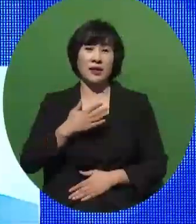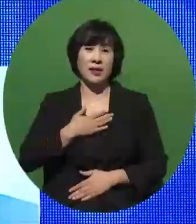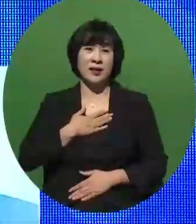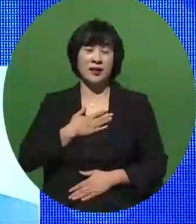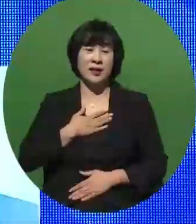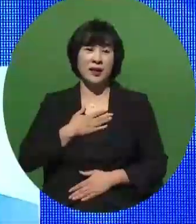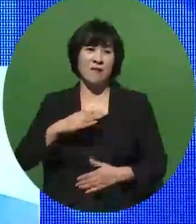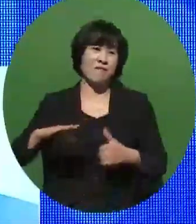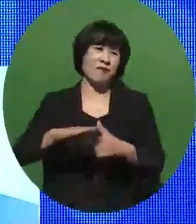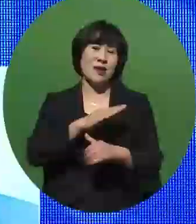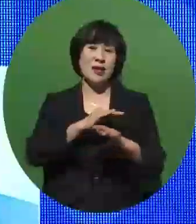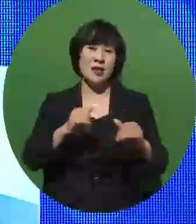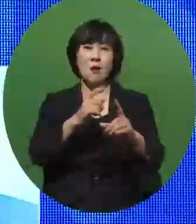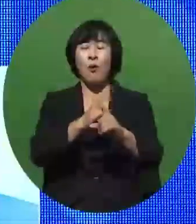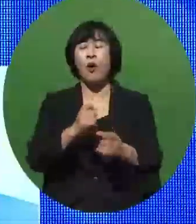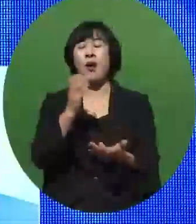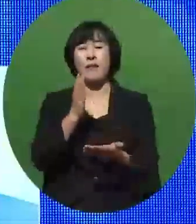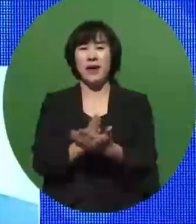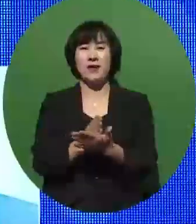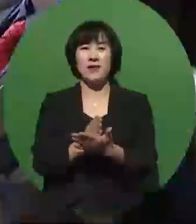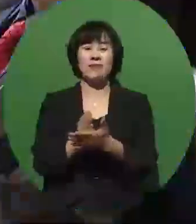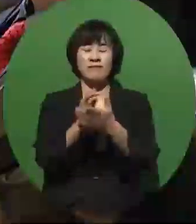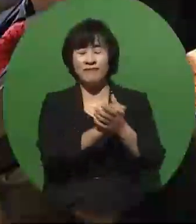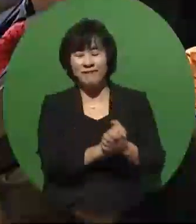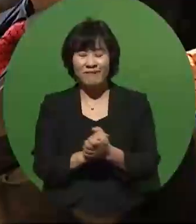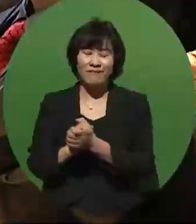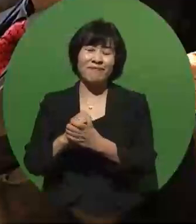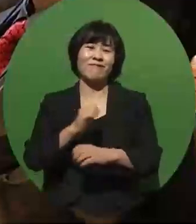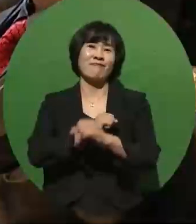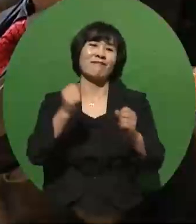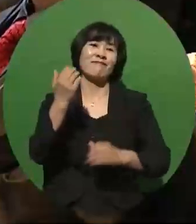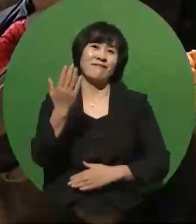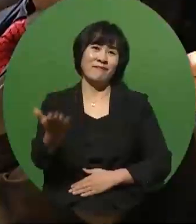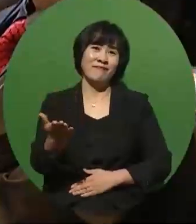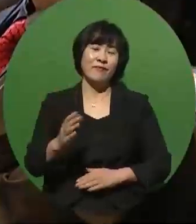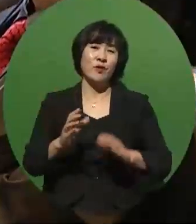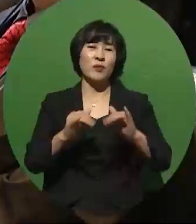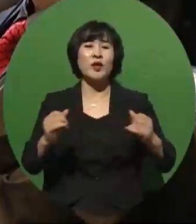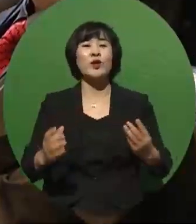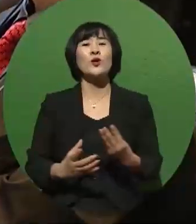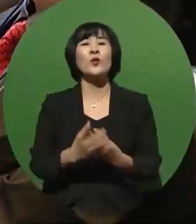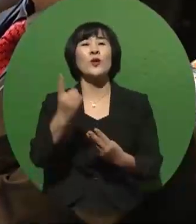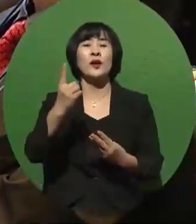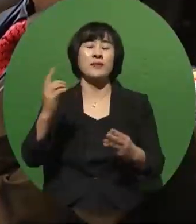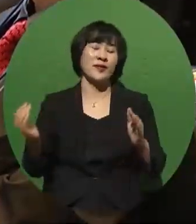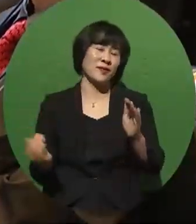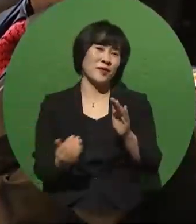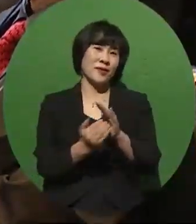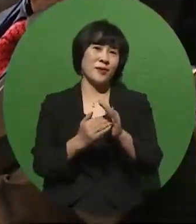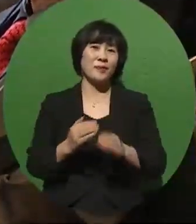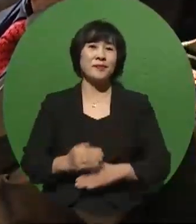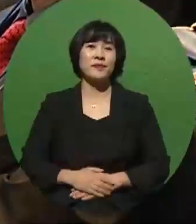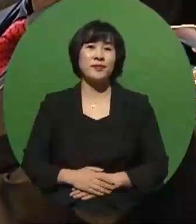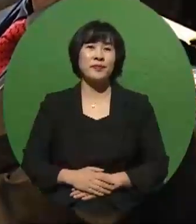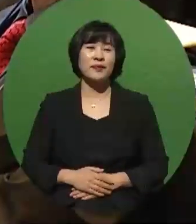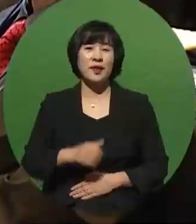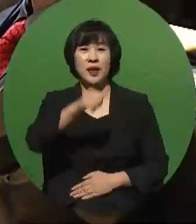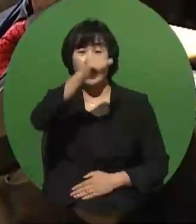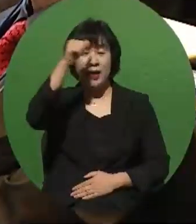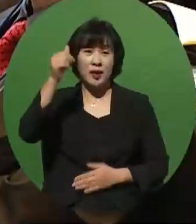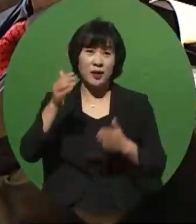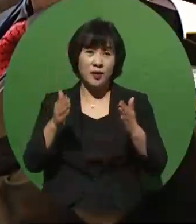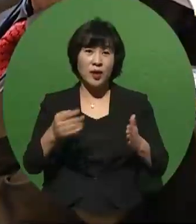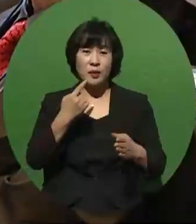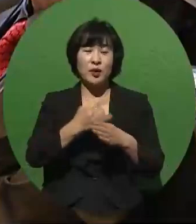in exile. So he led national unity by choosing reconciliation and forgiveness over revenge against the enemies